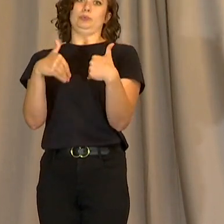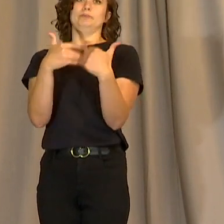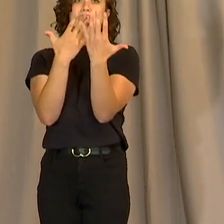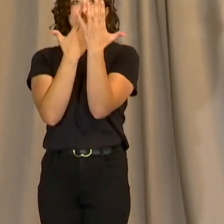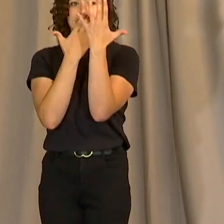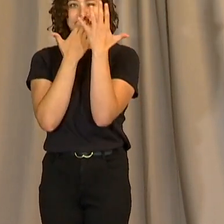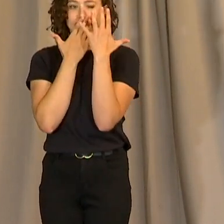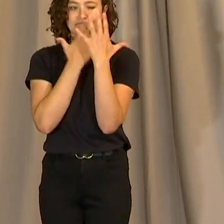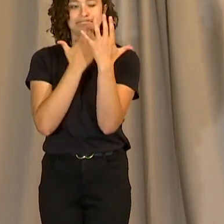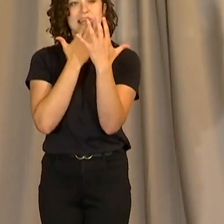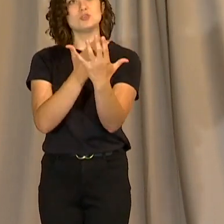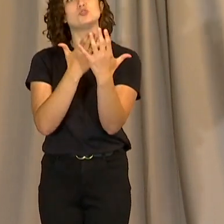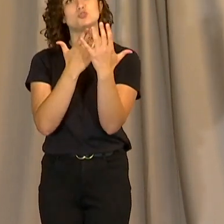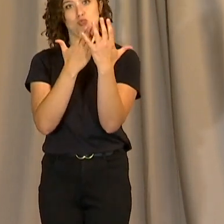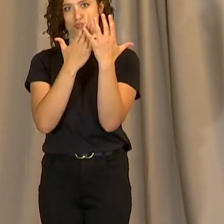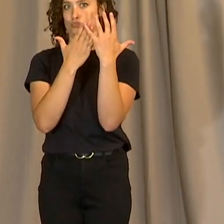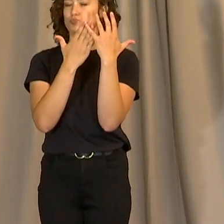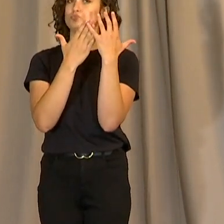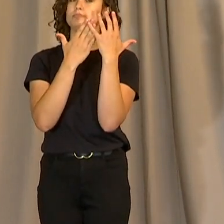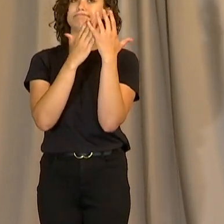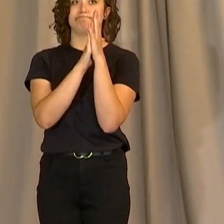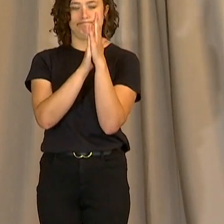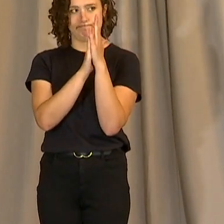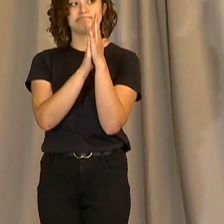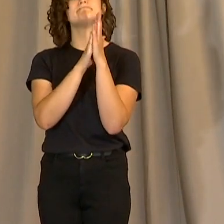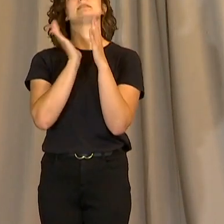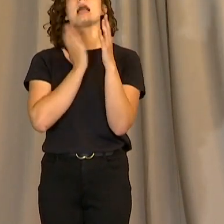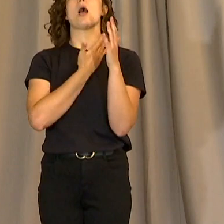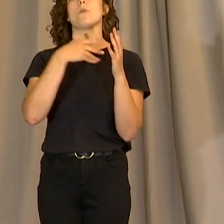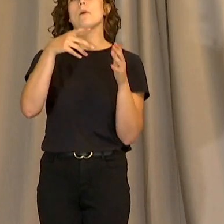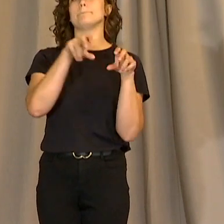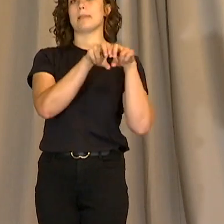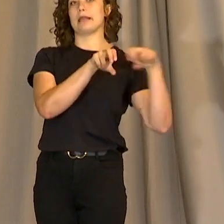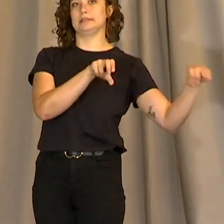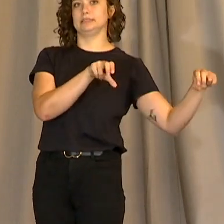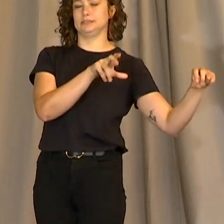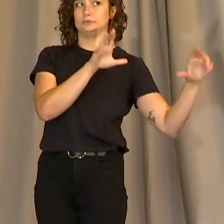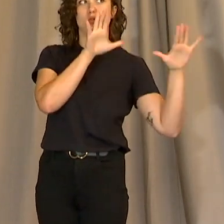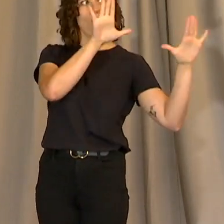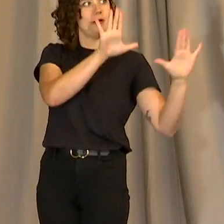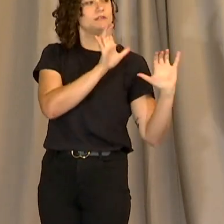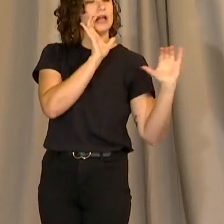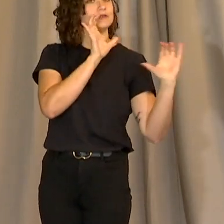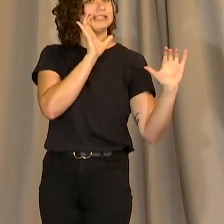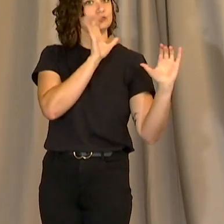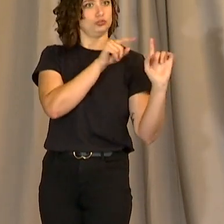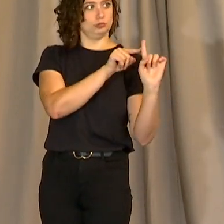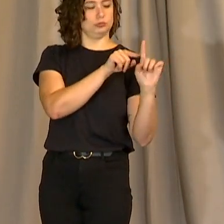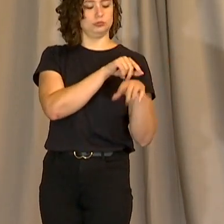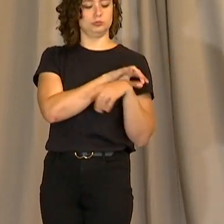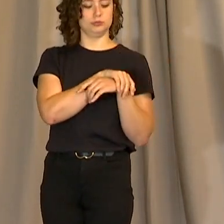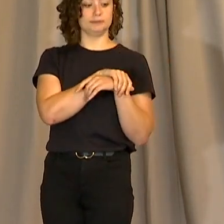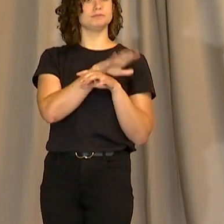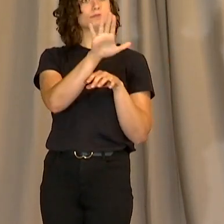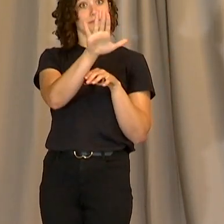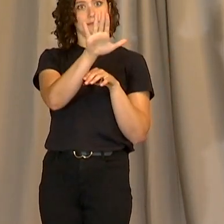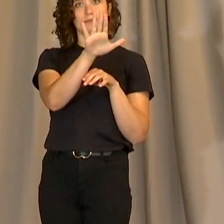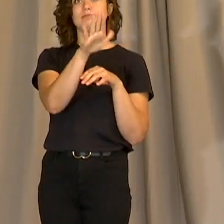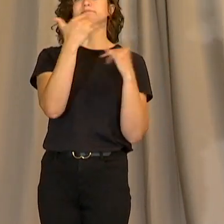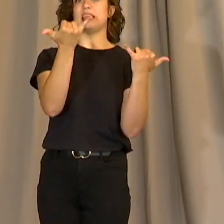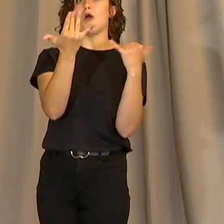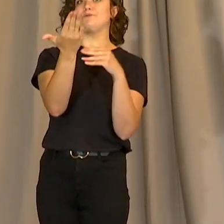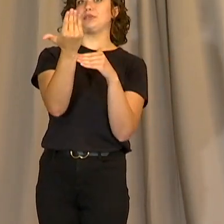Chimagwech, and gratitude offered up to our panelists for the wonderful conversation. We do have a 15-minute